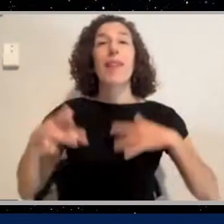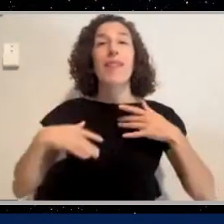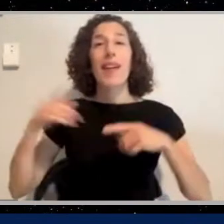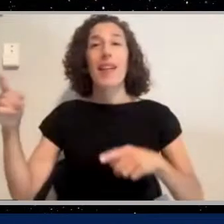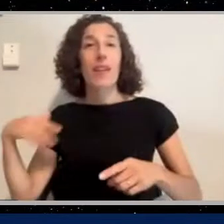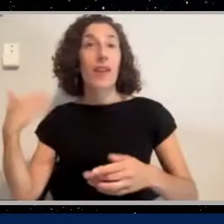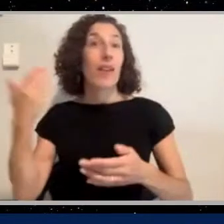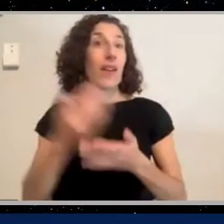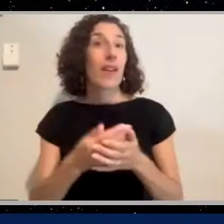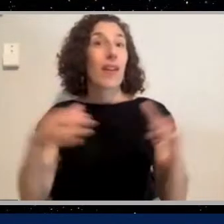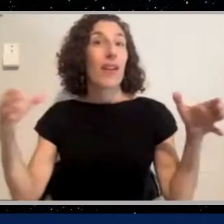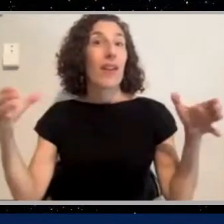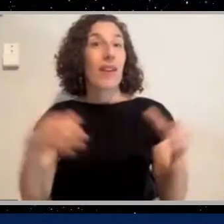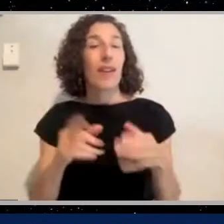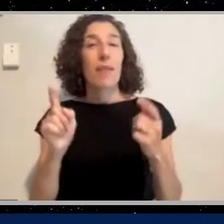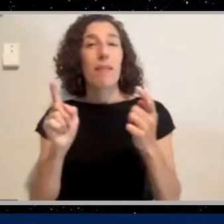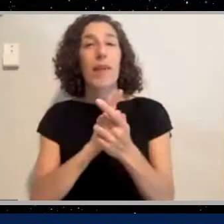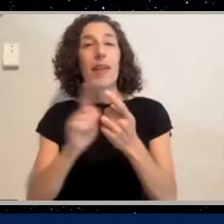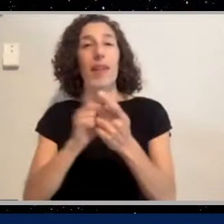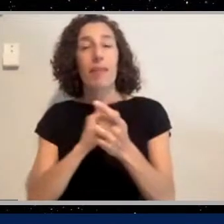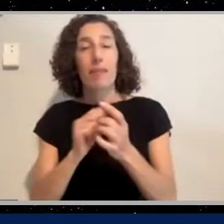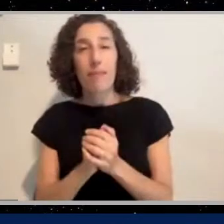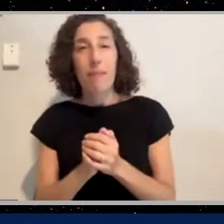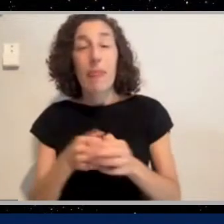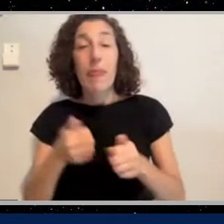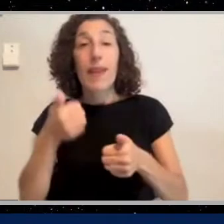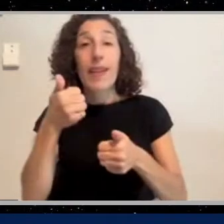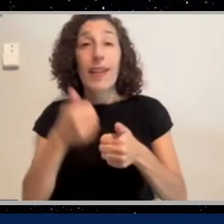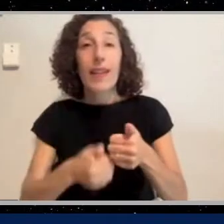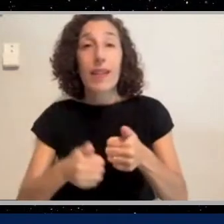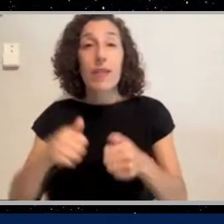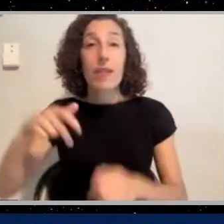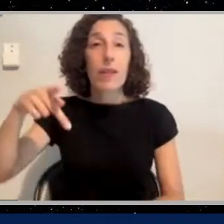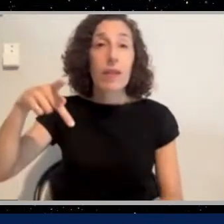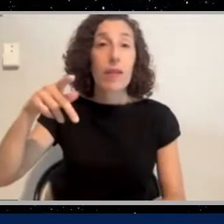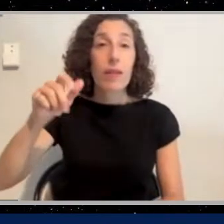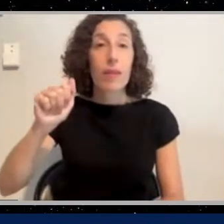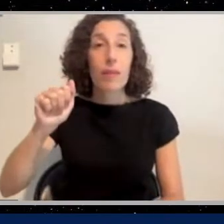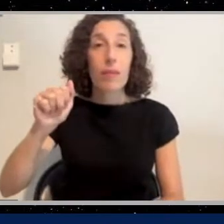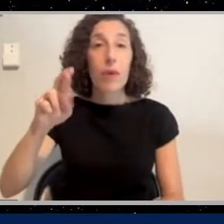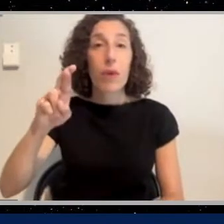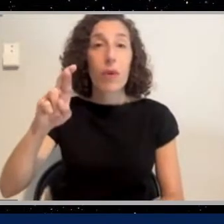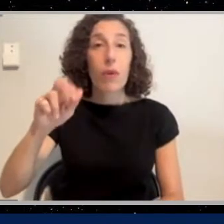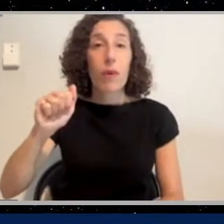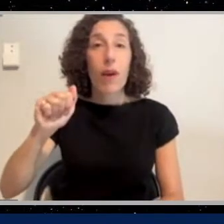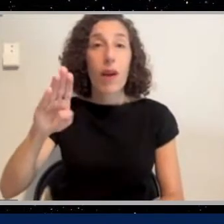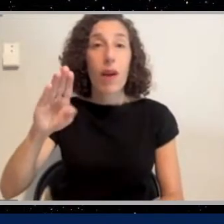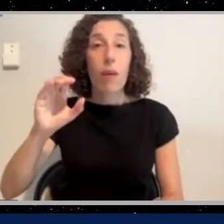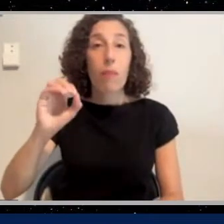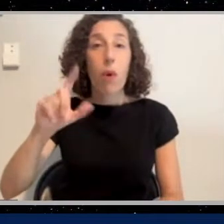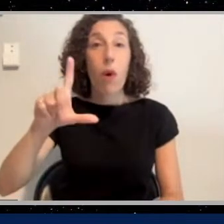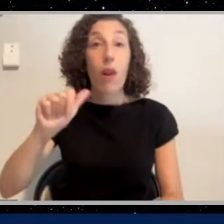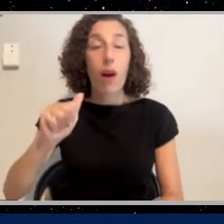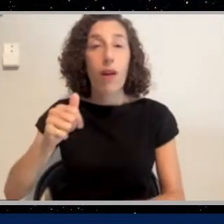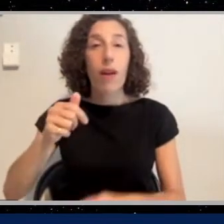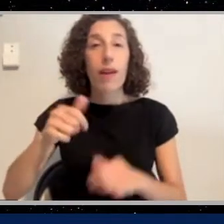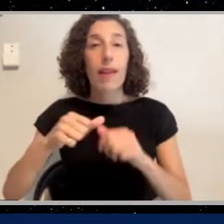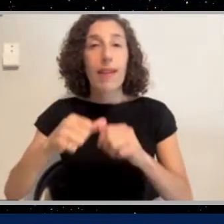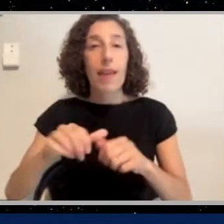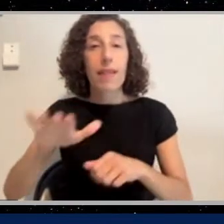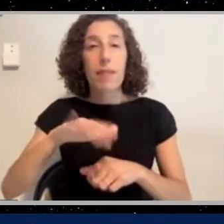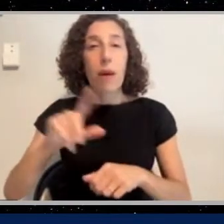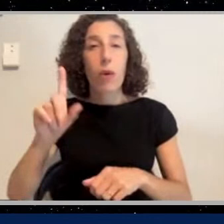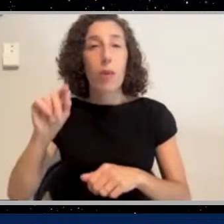really interesting is that each parabola lasts about, I think it's like 20 seconds or so. And